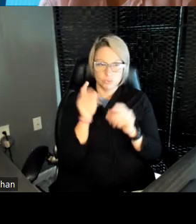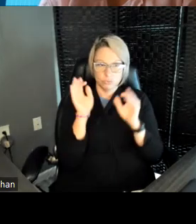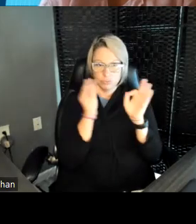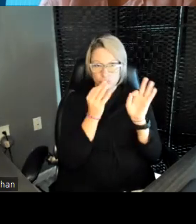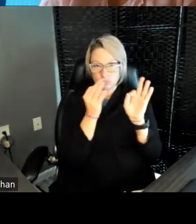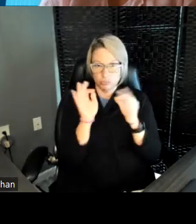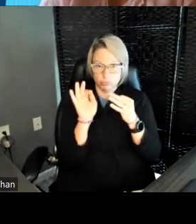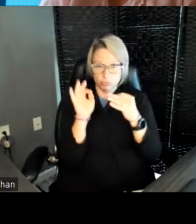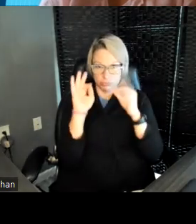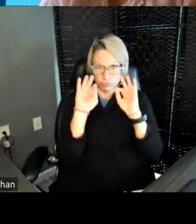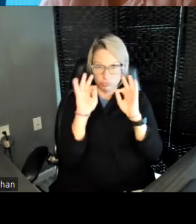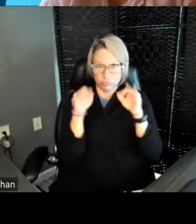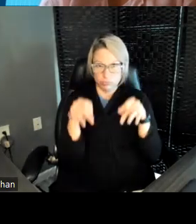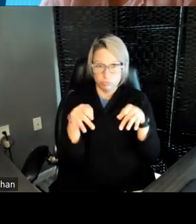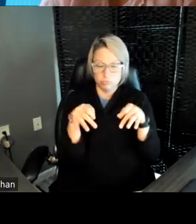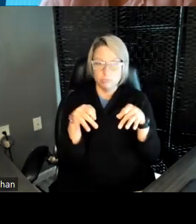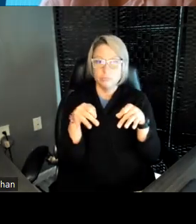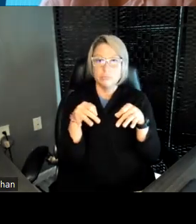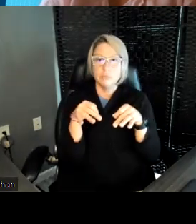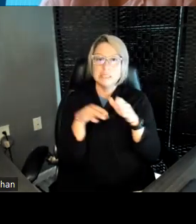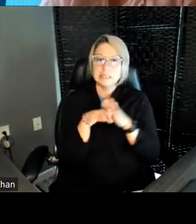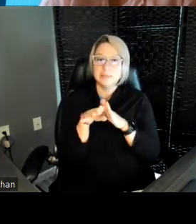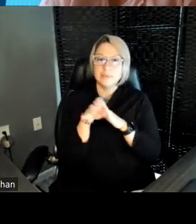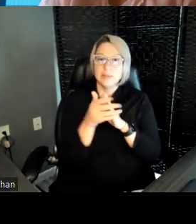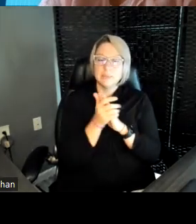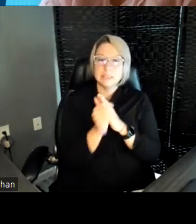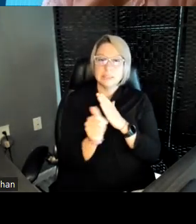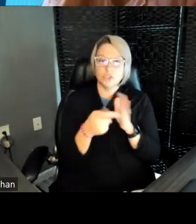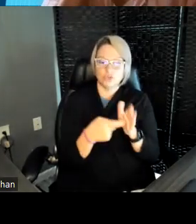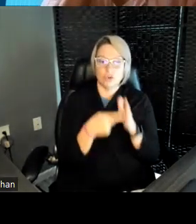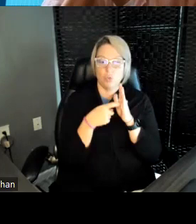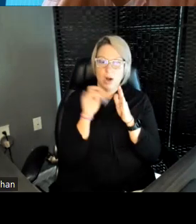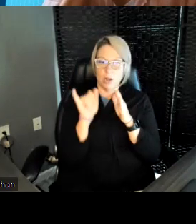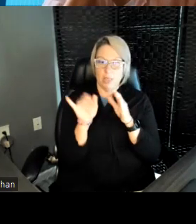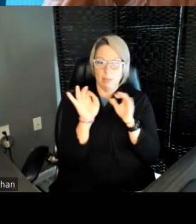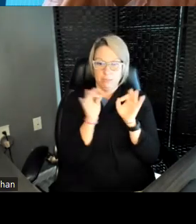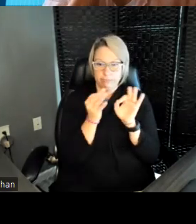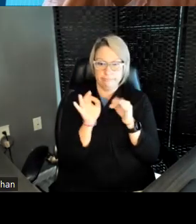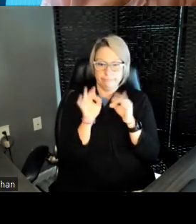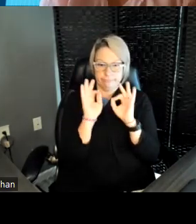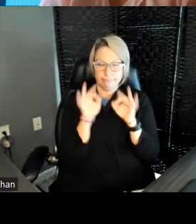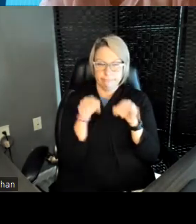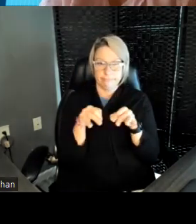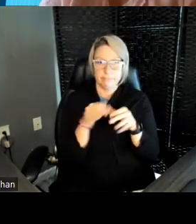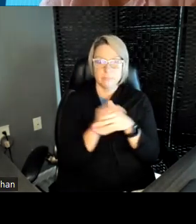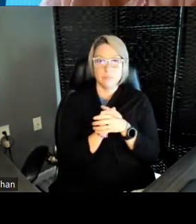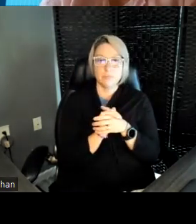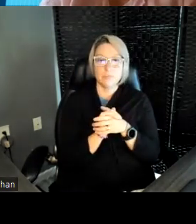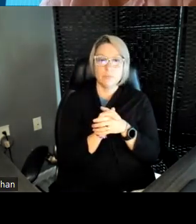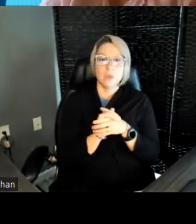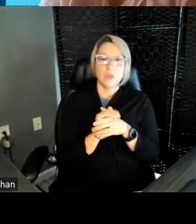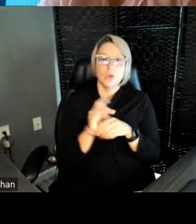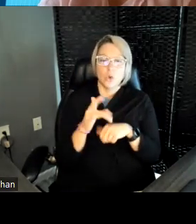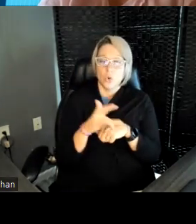they're developing skills that require kind of that coordinated movement. So in the very early